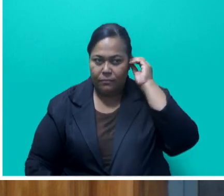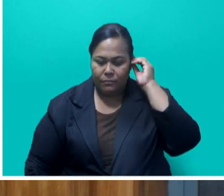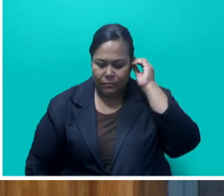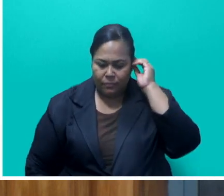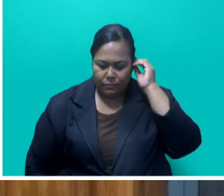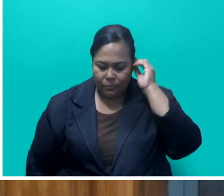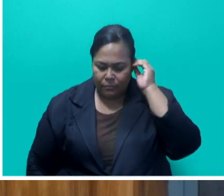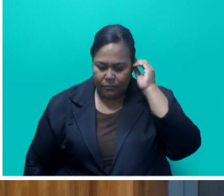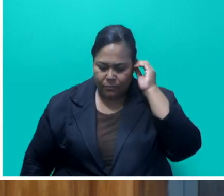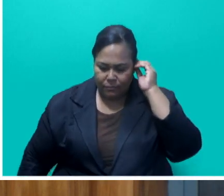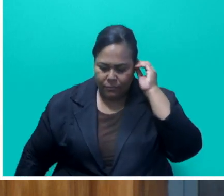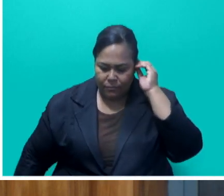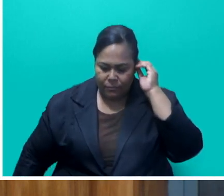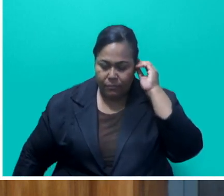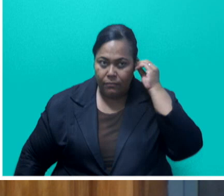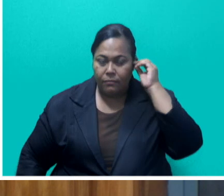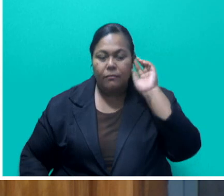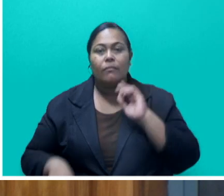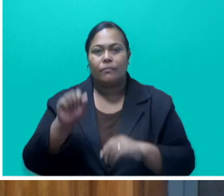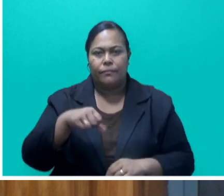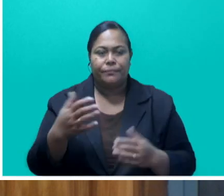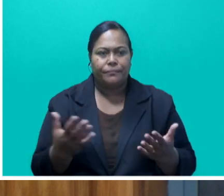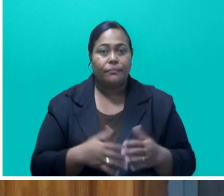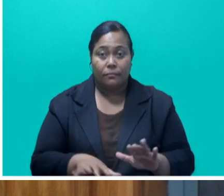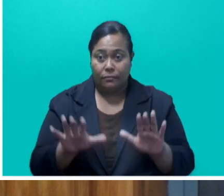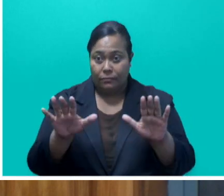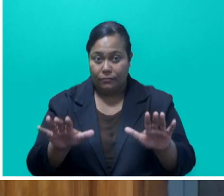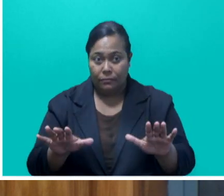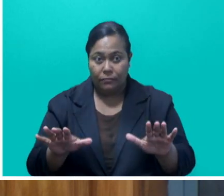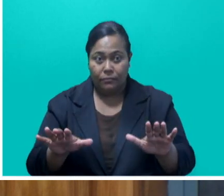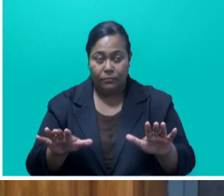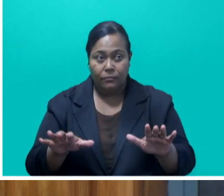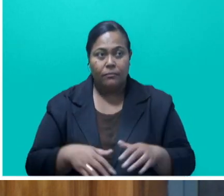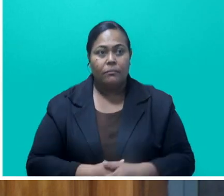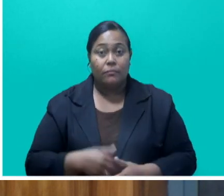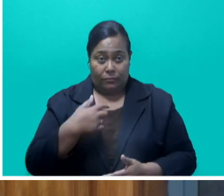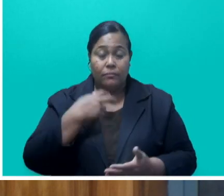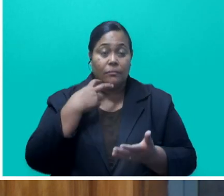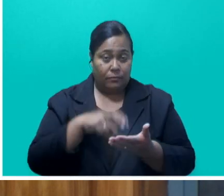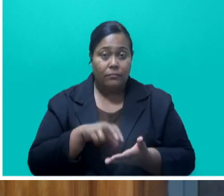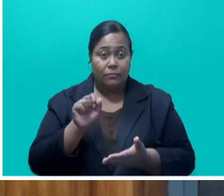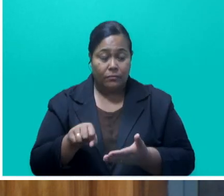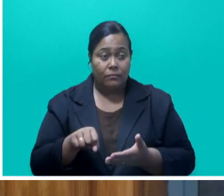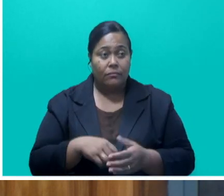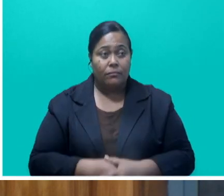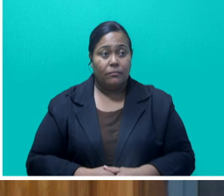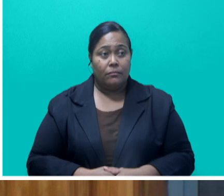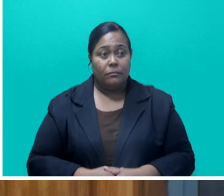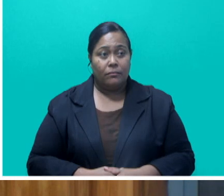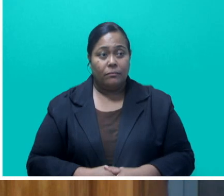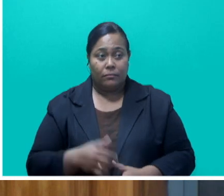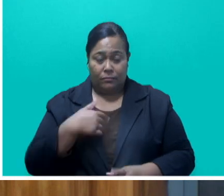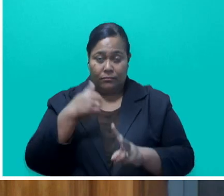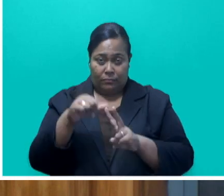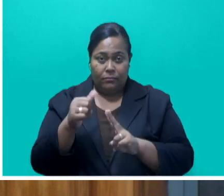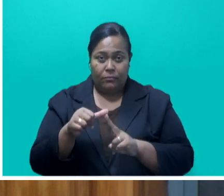this is a fact. Order. Mr. Speaker, Order. sir, Order. even though I am a registered Volunteer from Subo Village, I am also a part